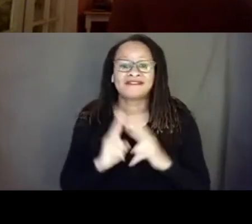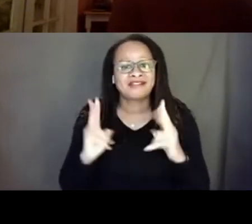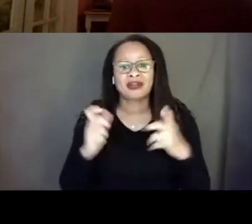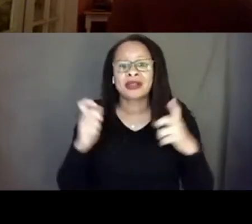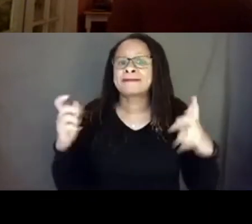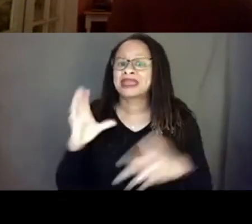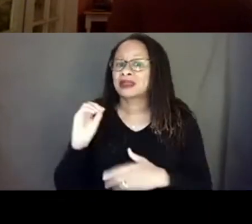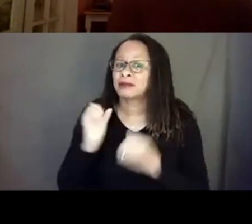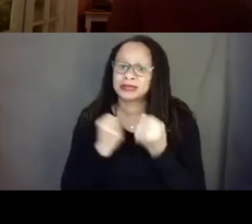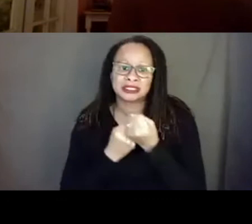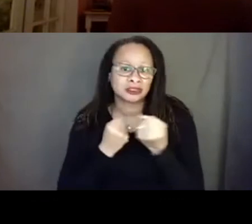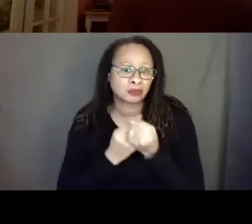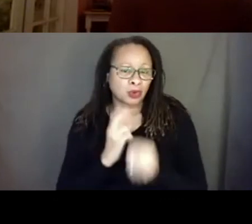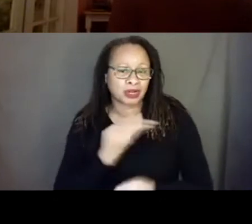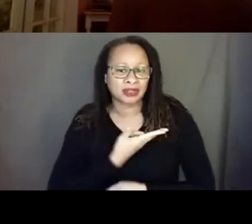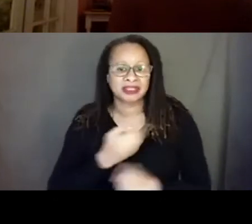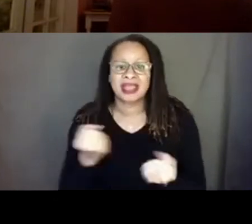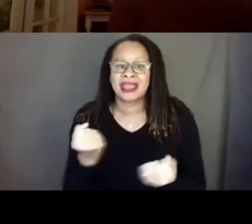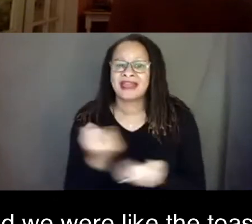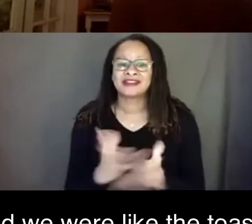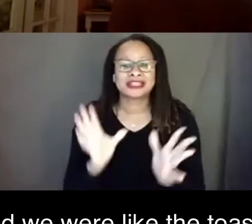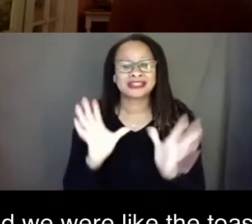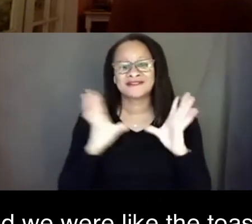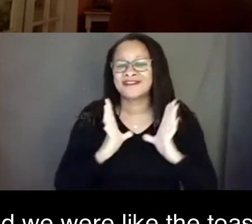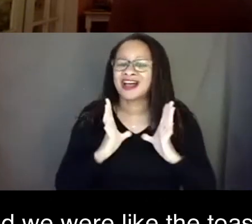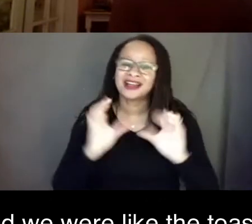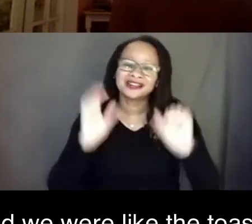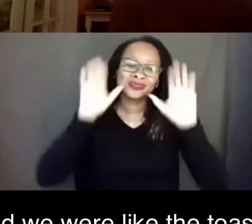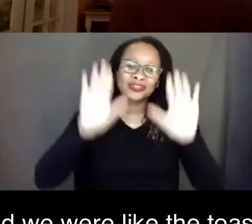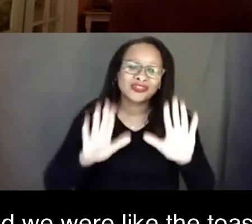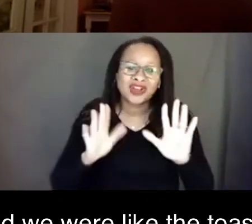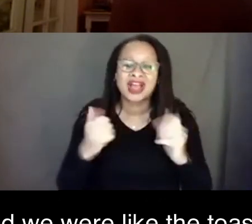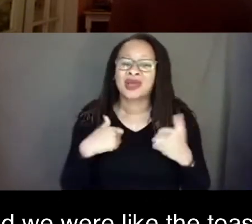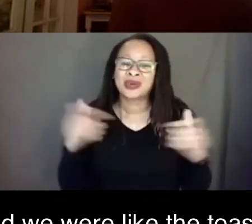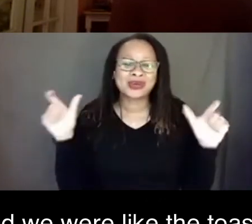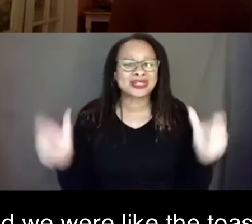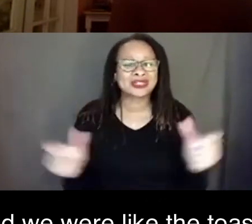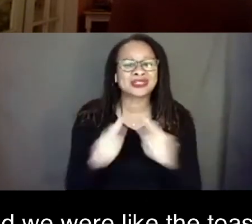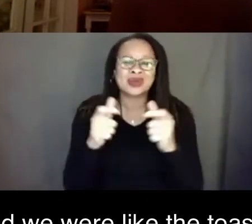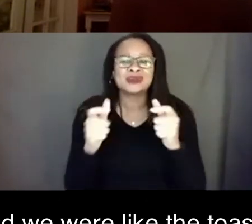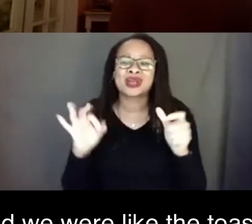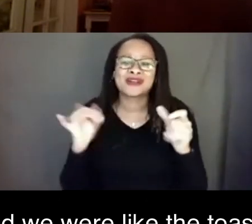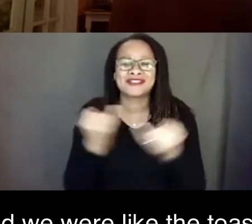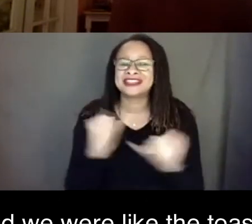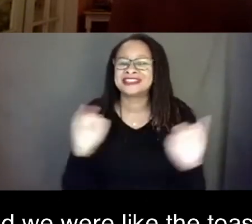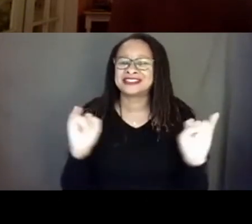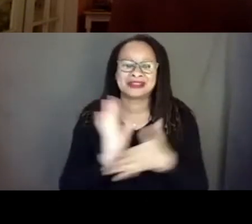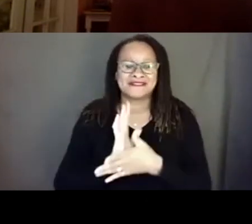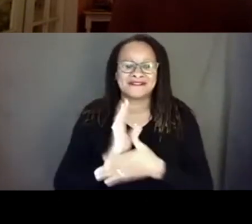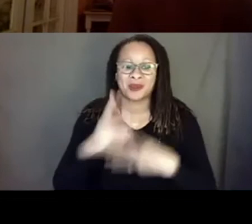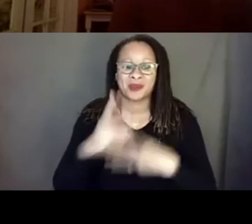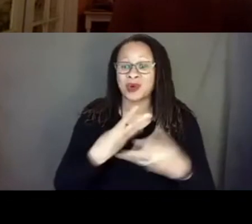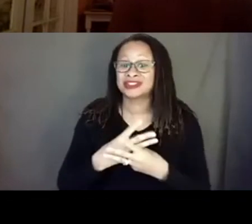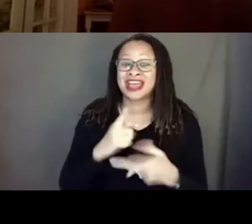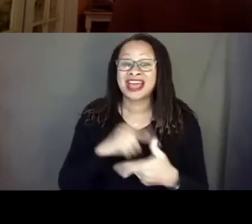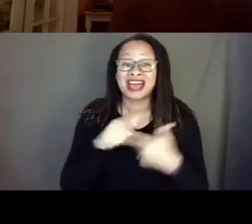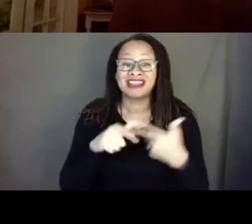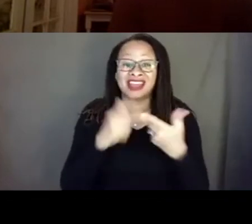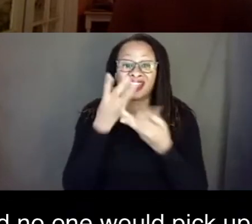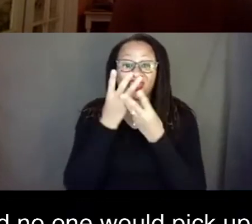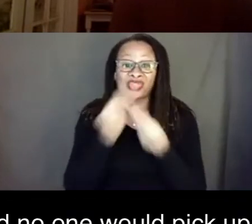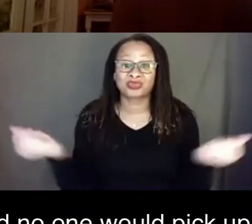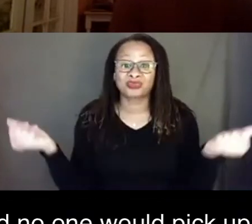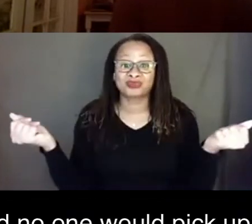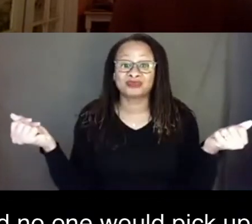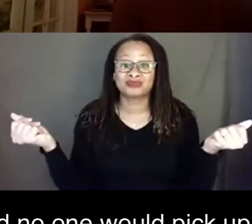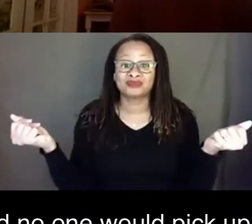us, and everything was just fabulous, and we were like the toast of the independent film world, and it all fell apart.